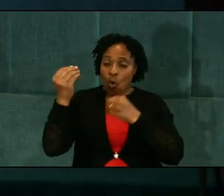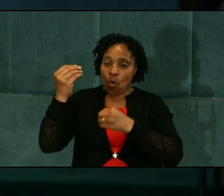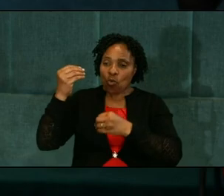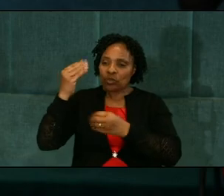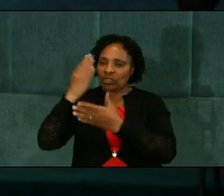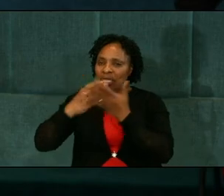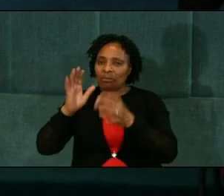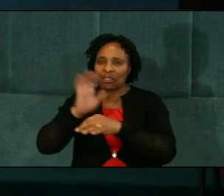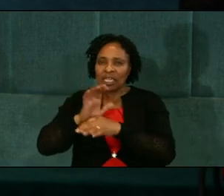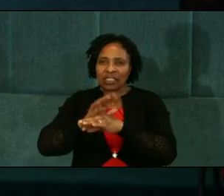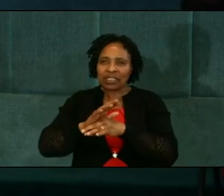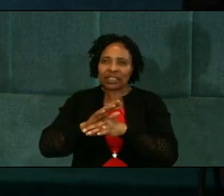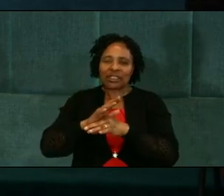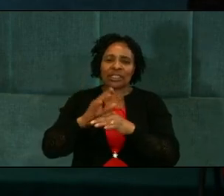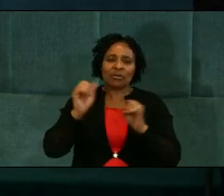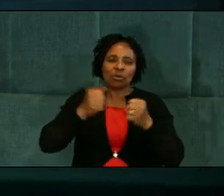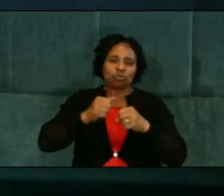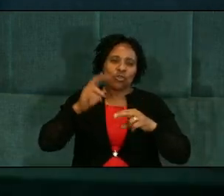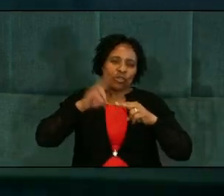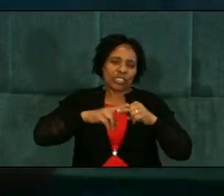even afraid to sit down.